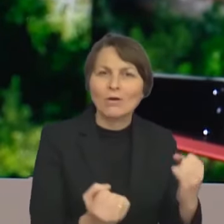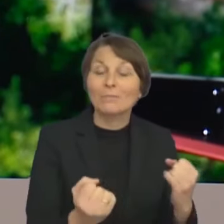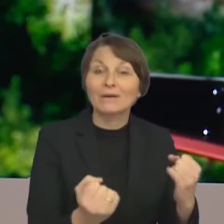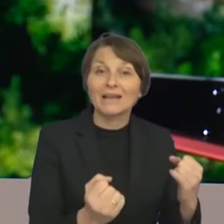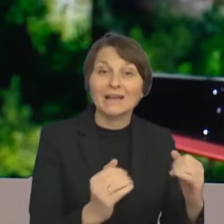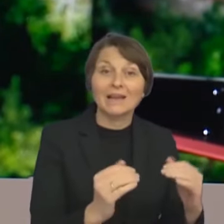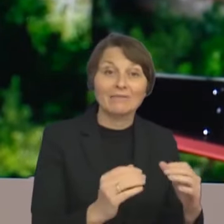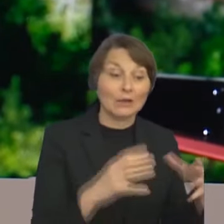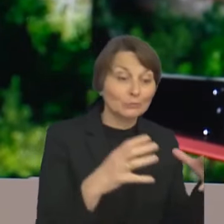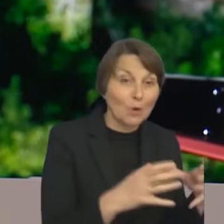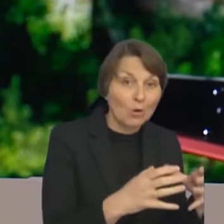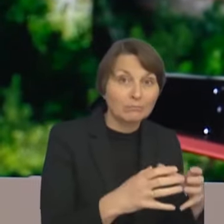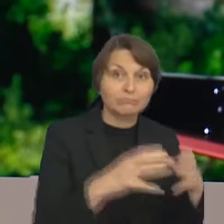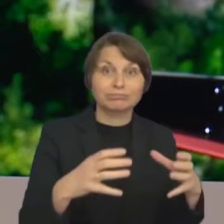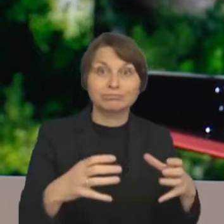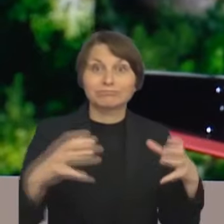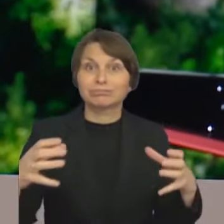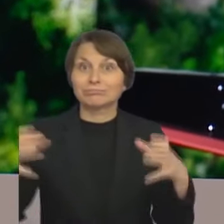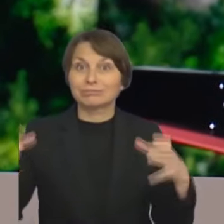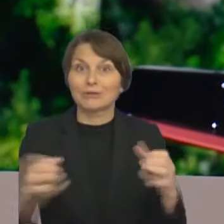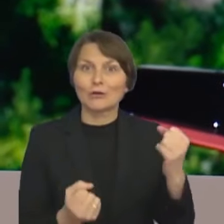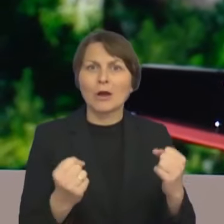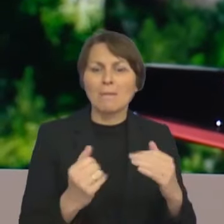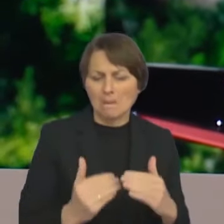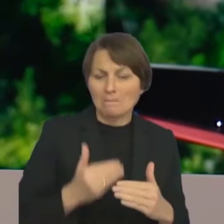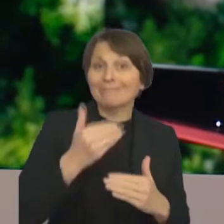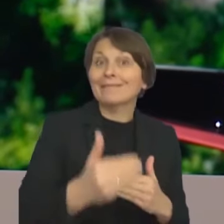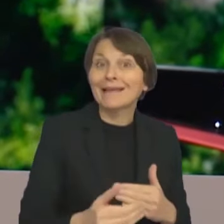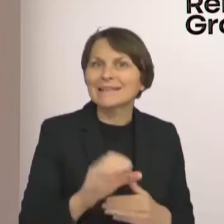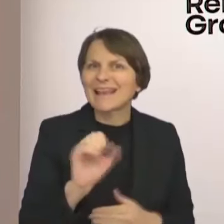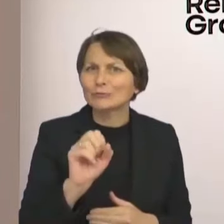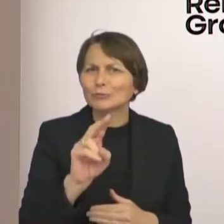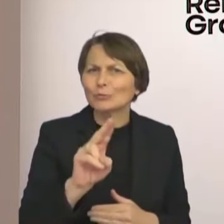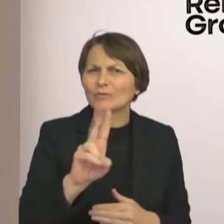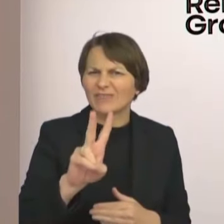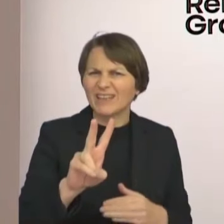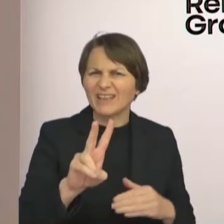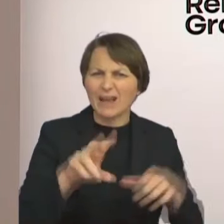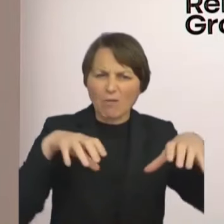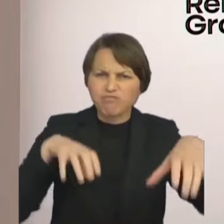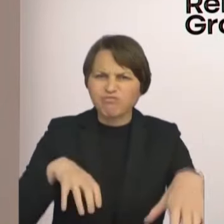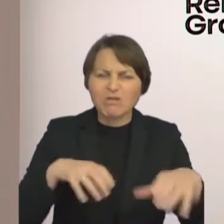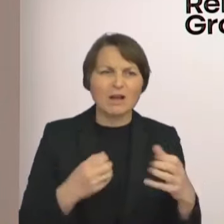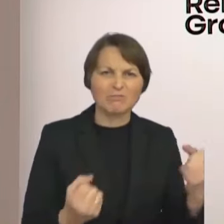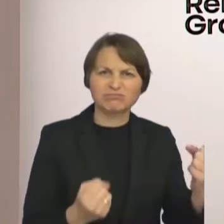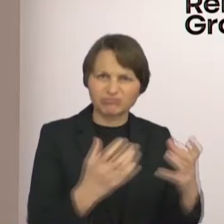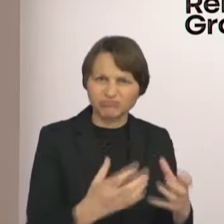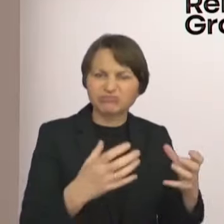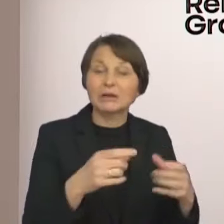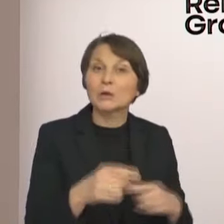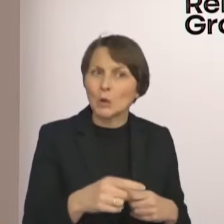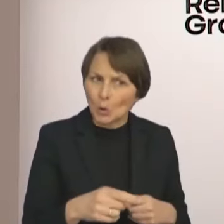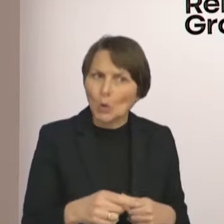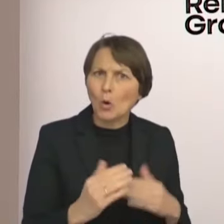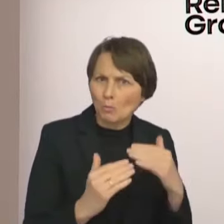and looking at the next generation of SUVs, for instance, well, of course, there will be even more stringent quality